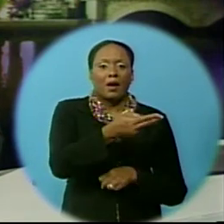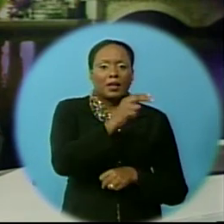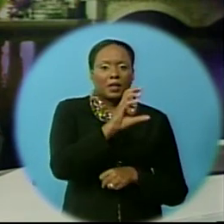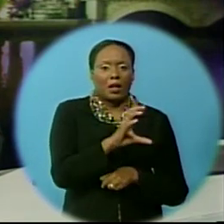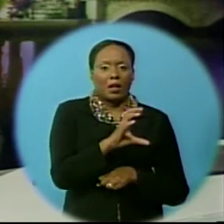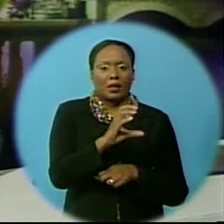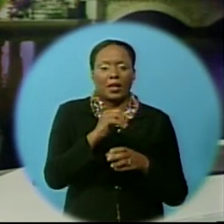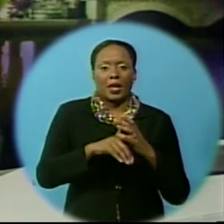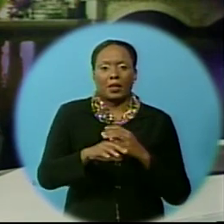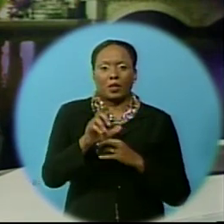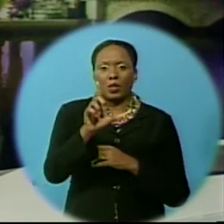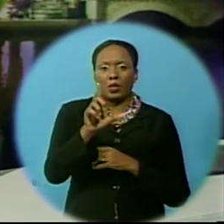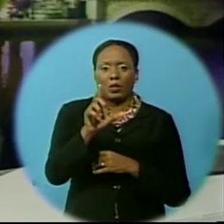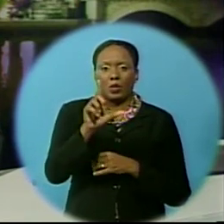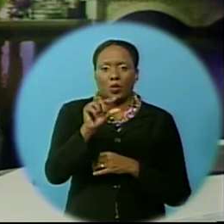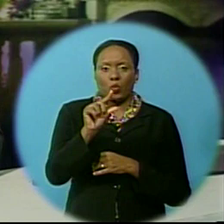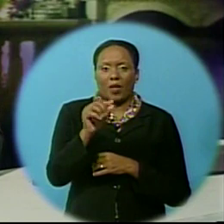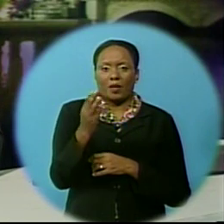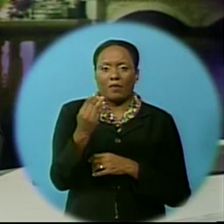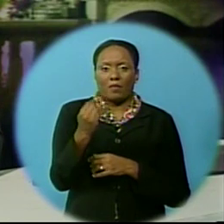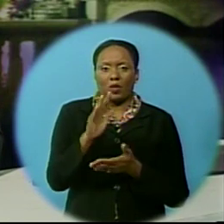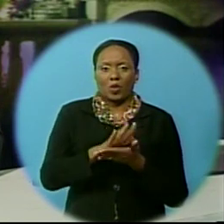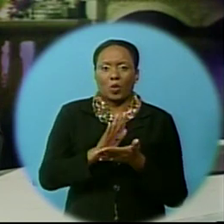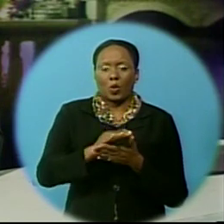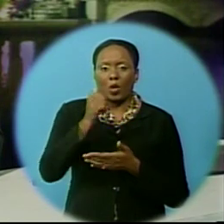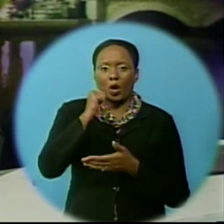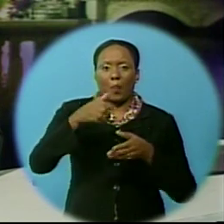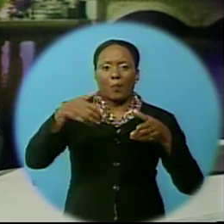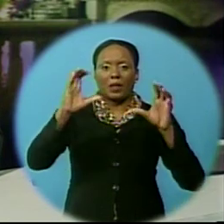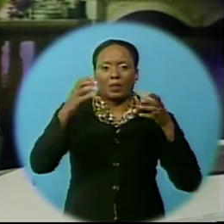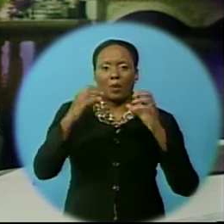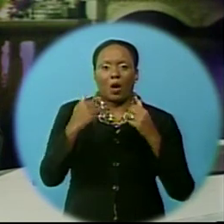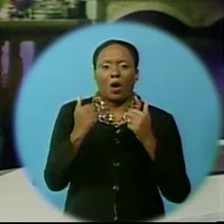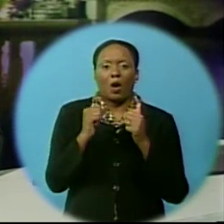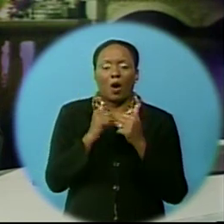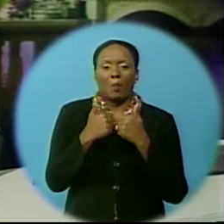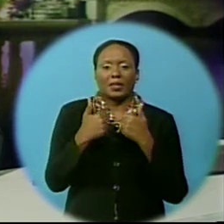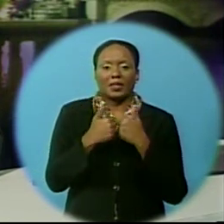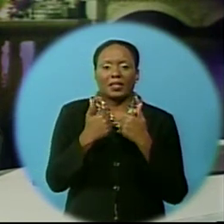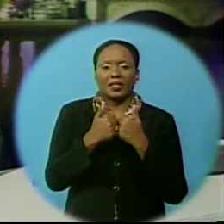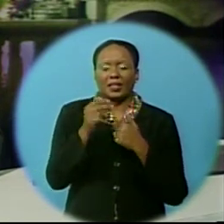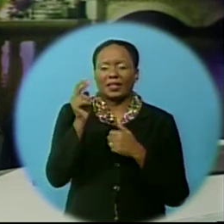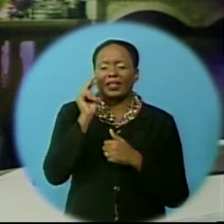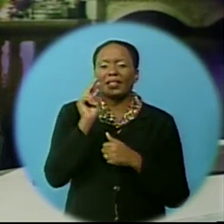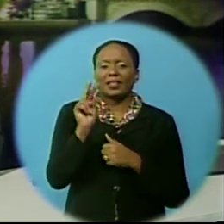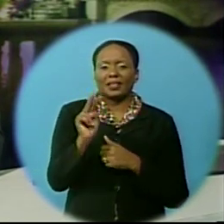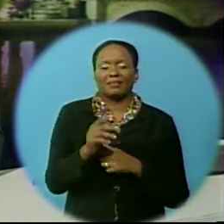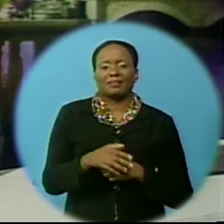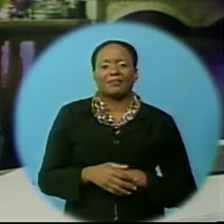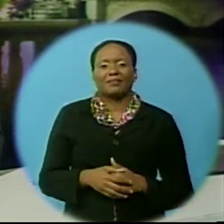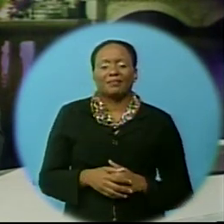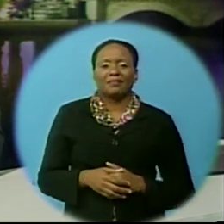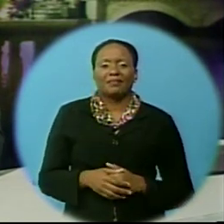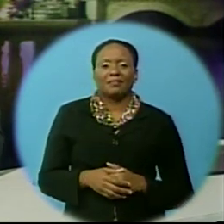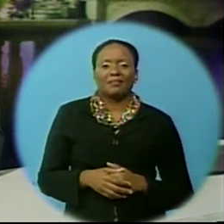the 2014 Wabisco Schools Girls Basketball Competition. Again, Shane Jones has the